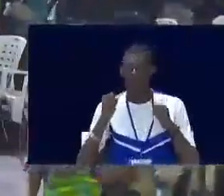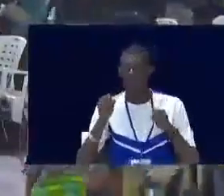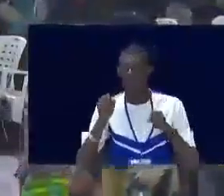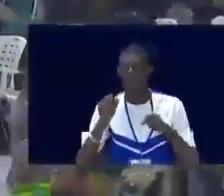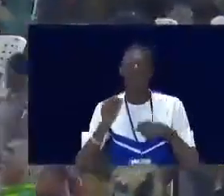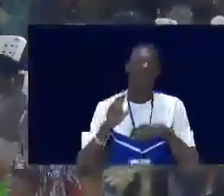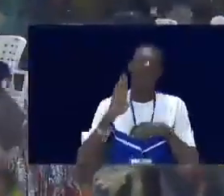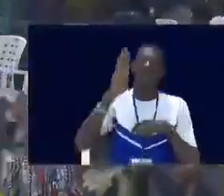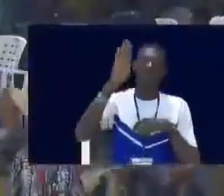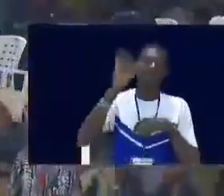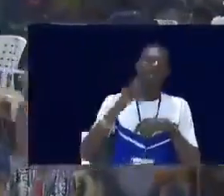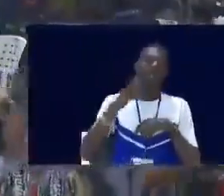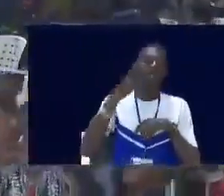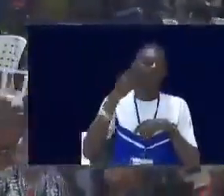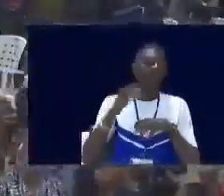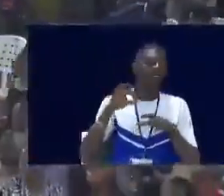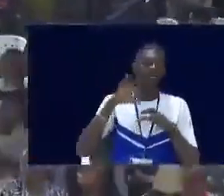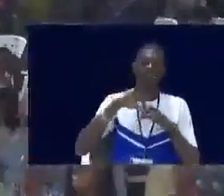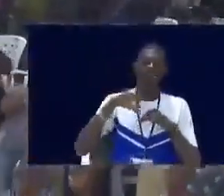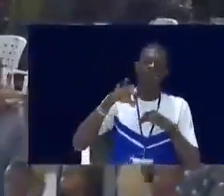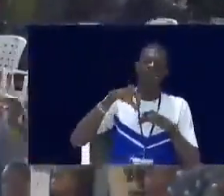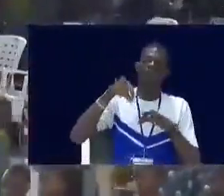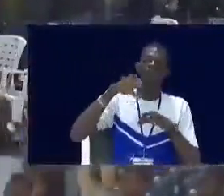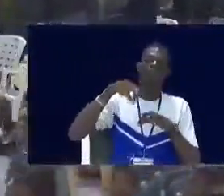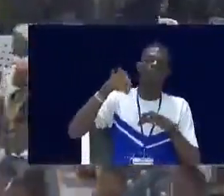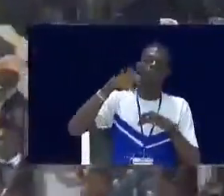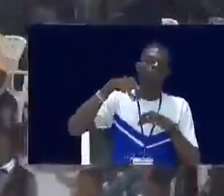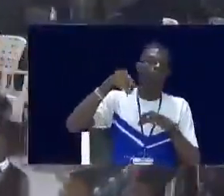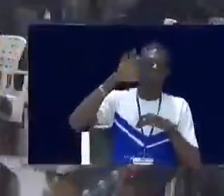Oh yes, by my